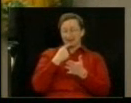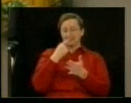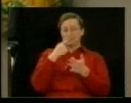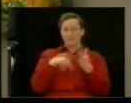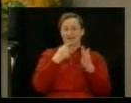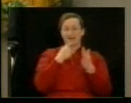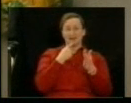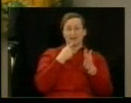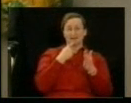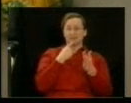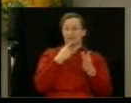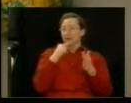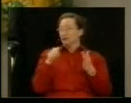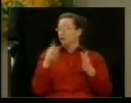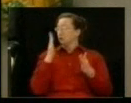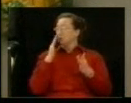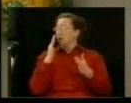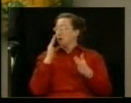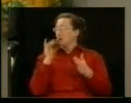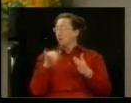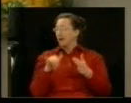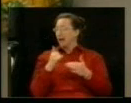that last week when you and I talked? Nope.